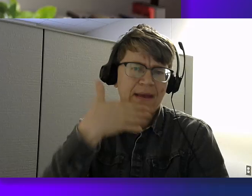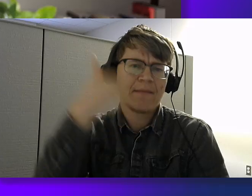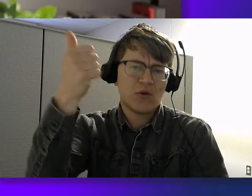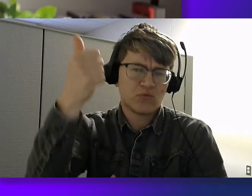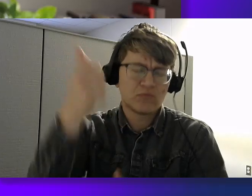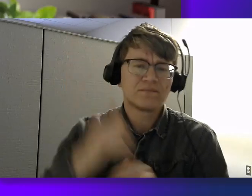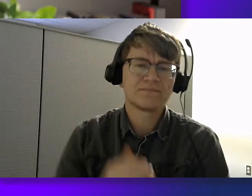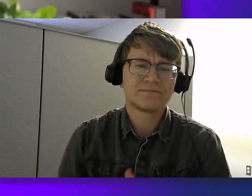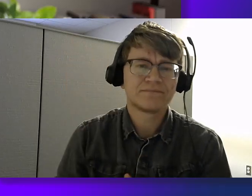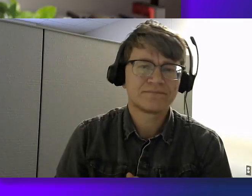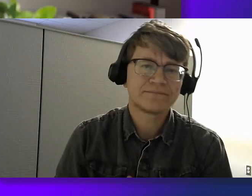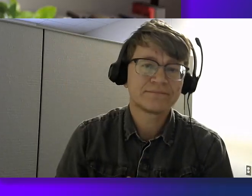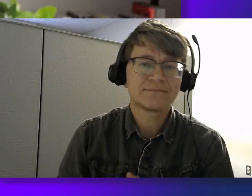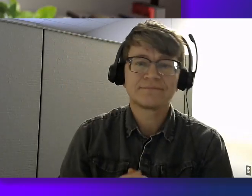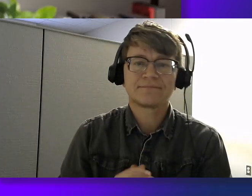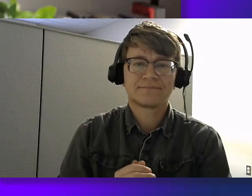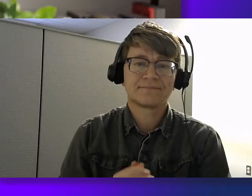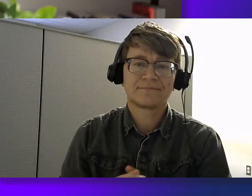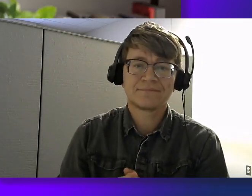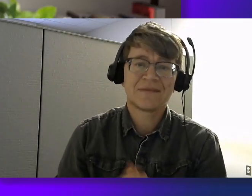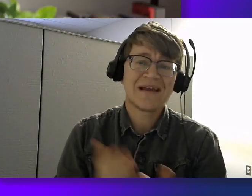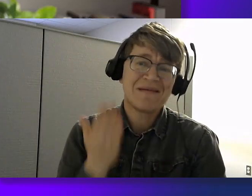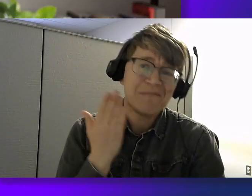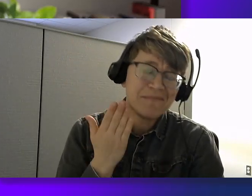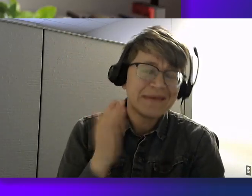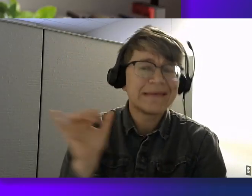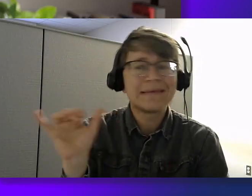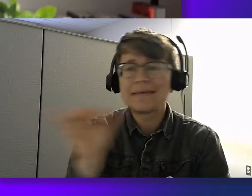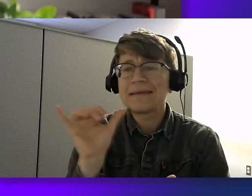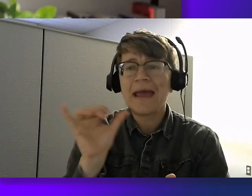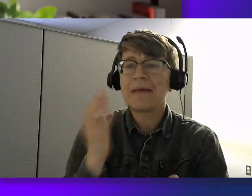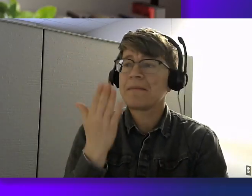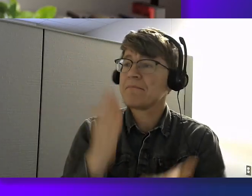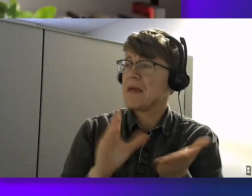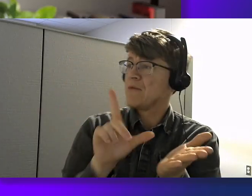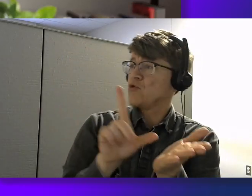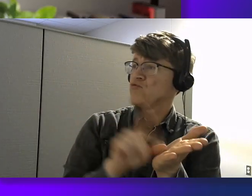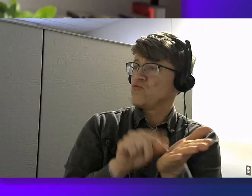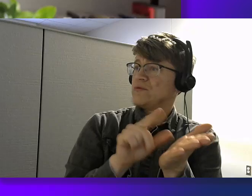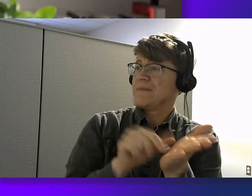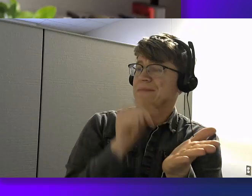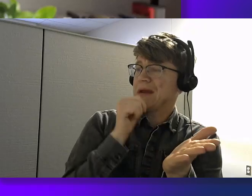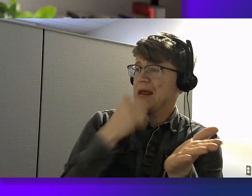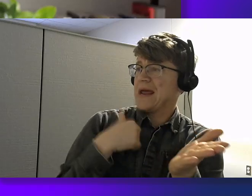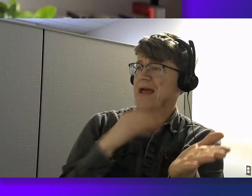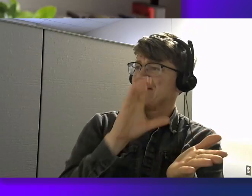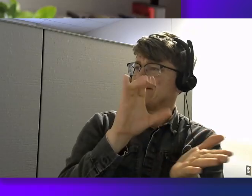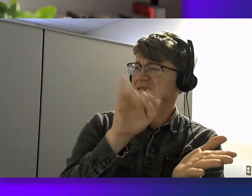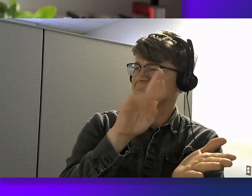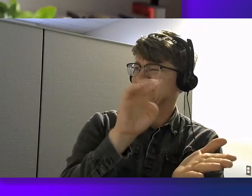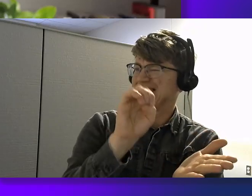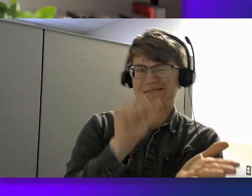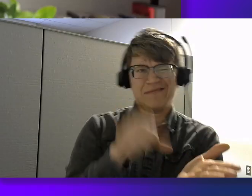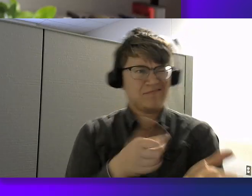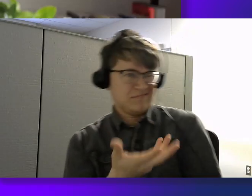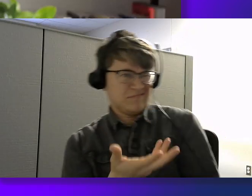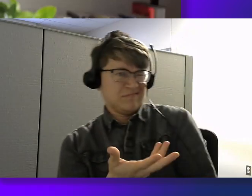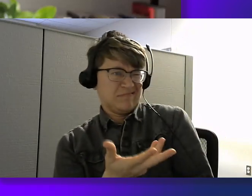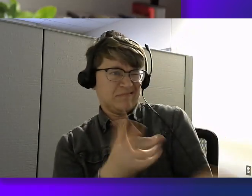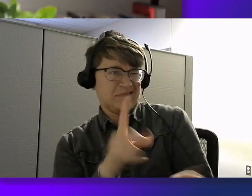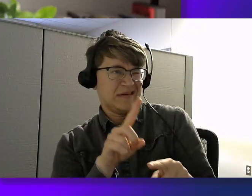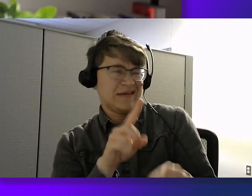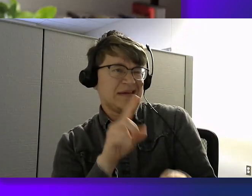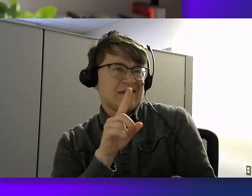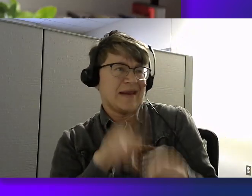SEO. Just like you might not trust a paper or a news story that didn't cite any sources, when you link to quality external